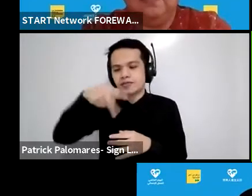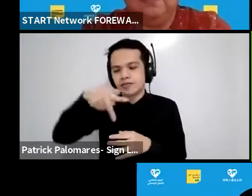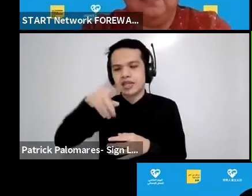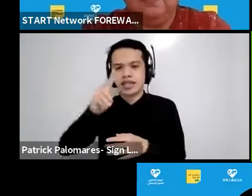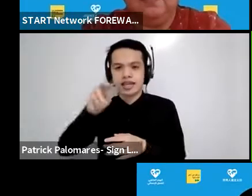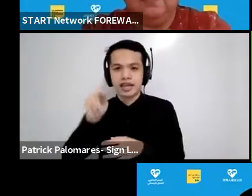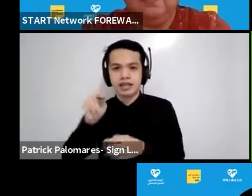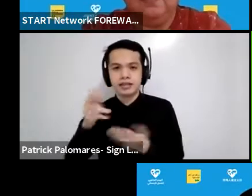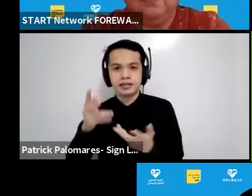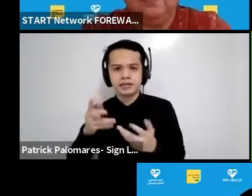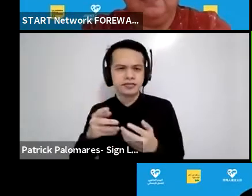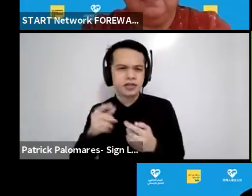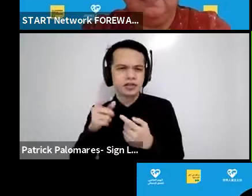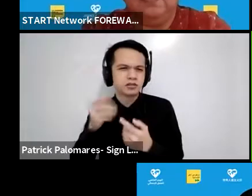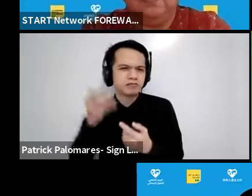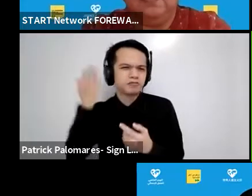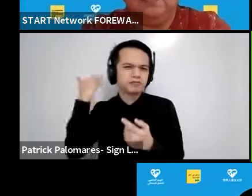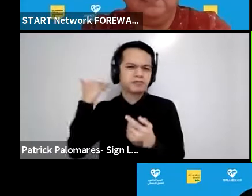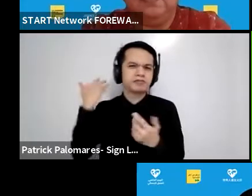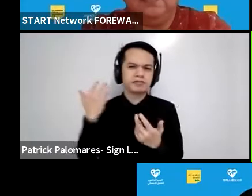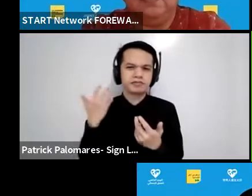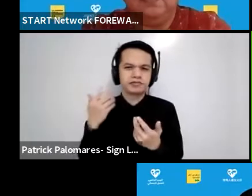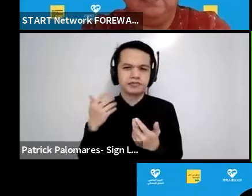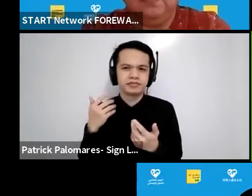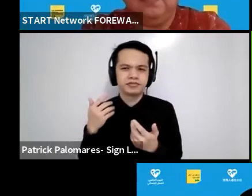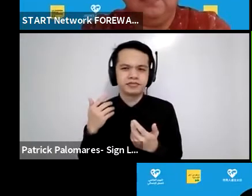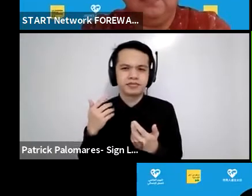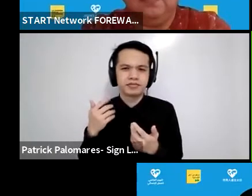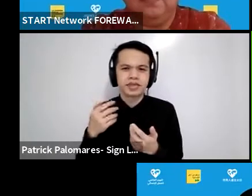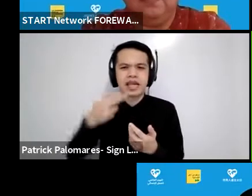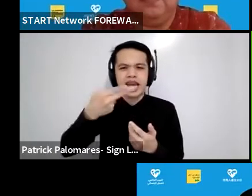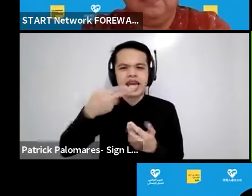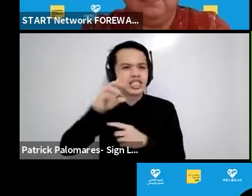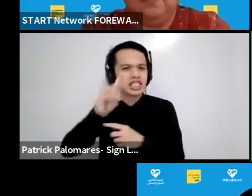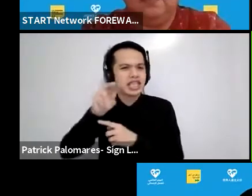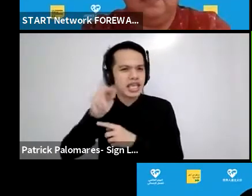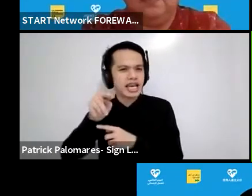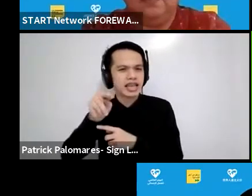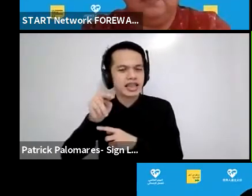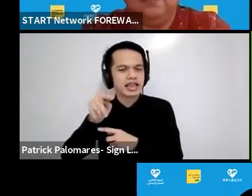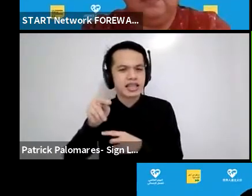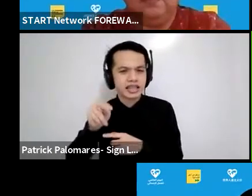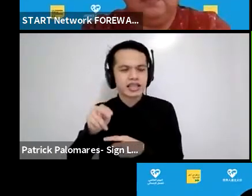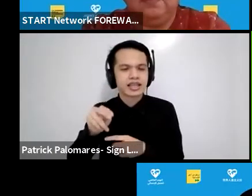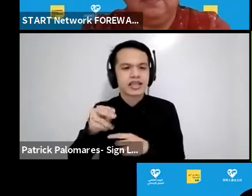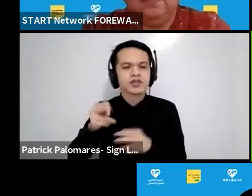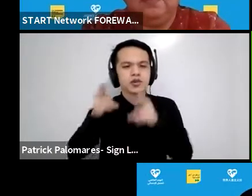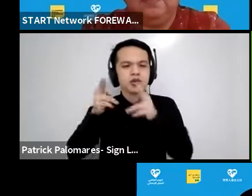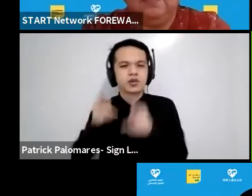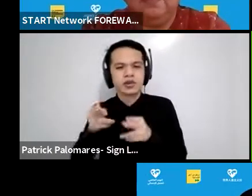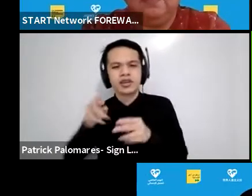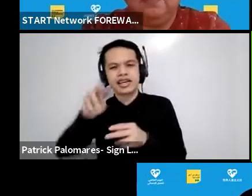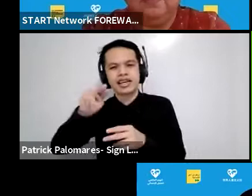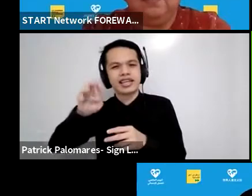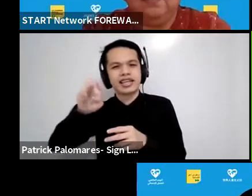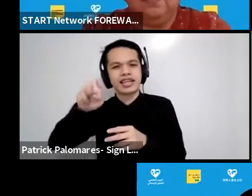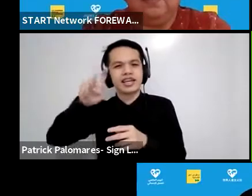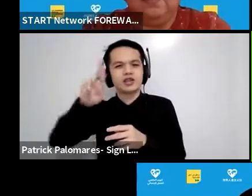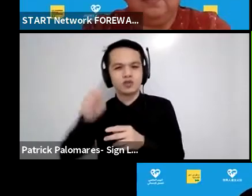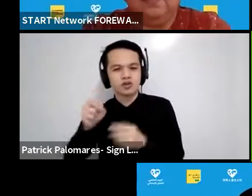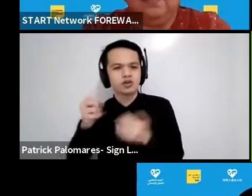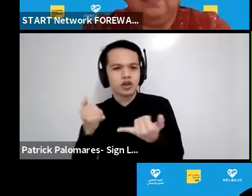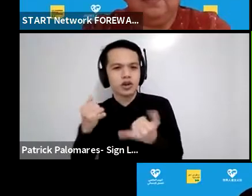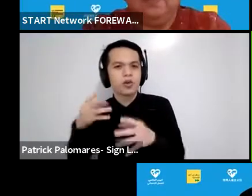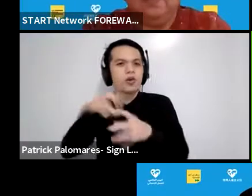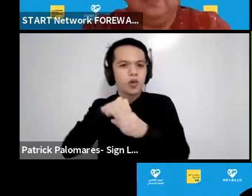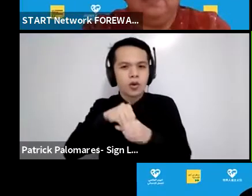because primarily before it was only, you know, HDN, the humanitarian and development nexus. So now we're incorporating